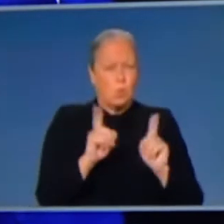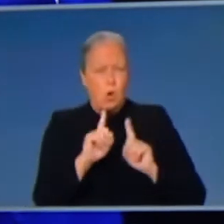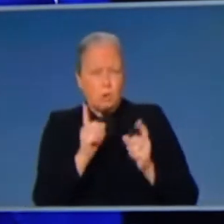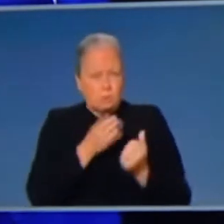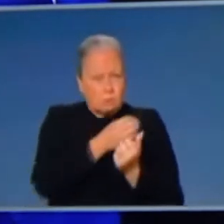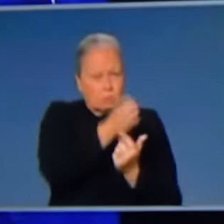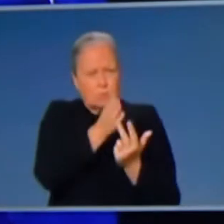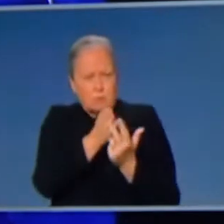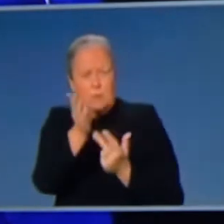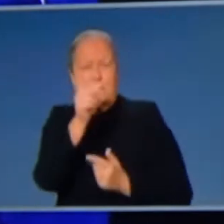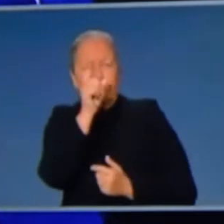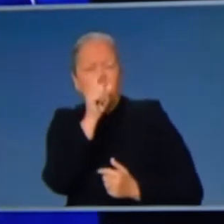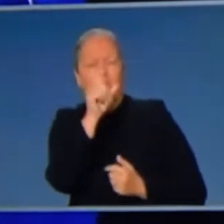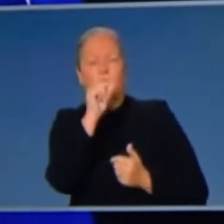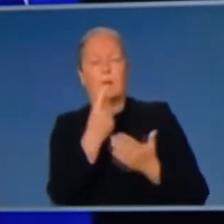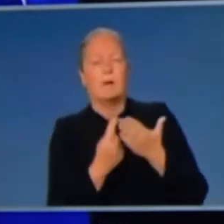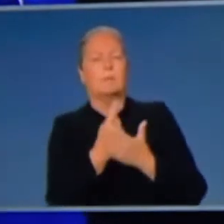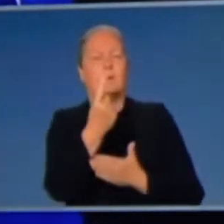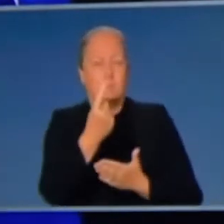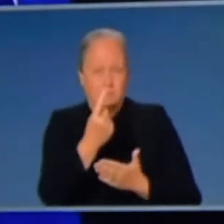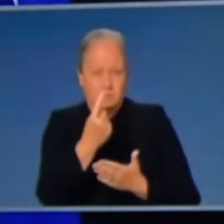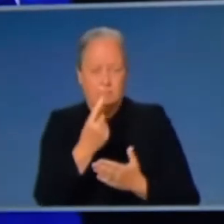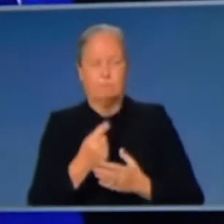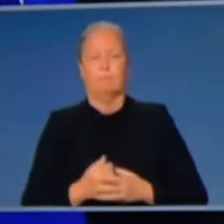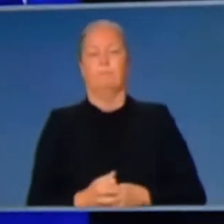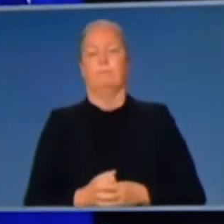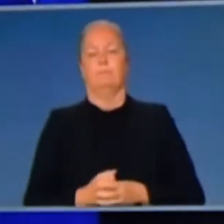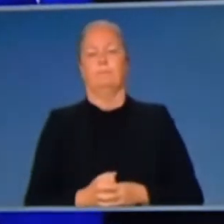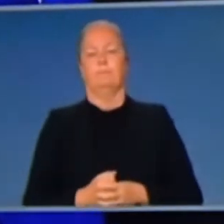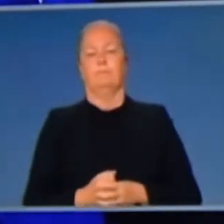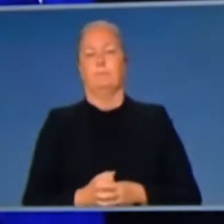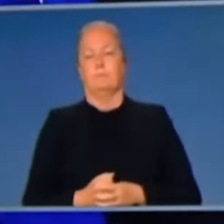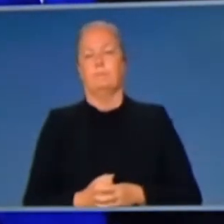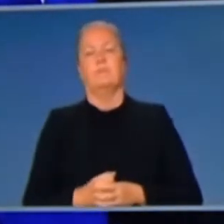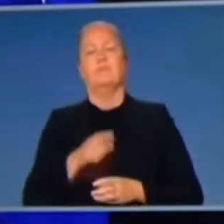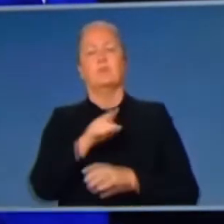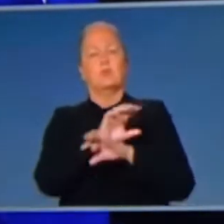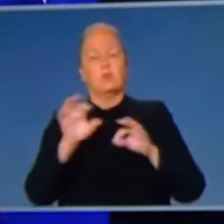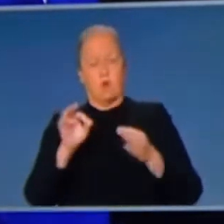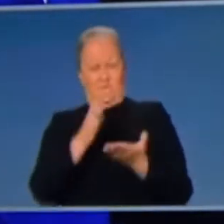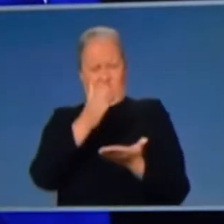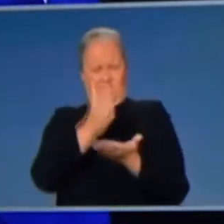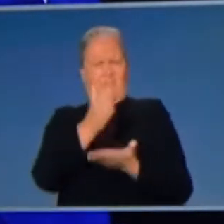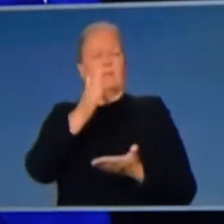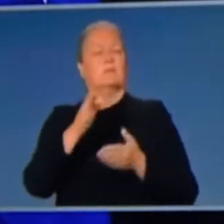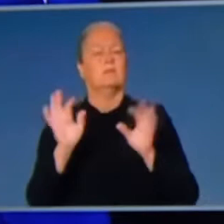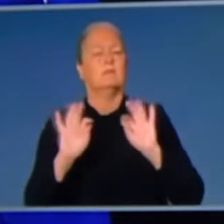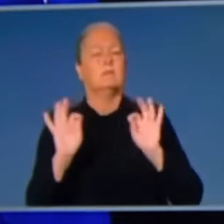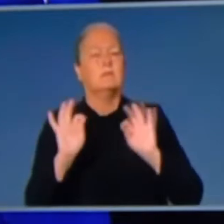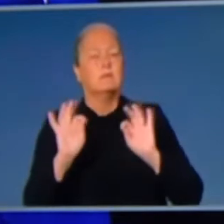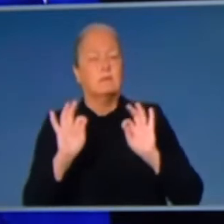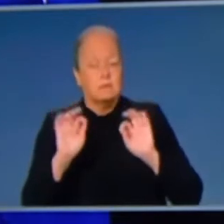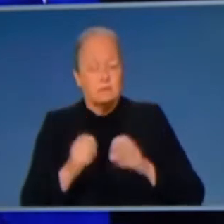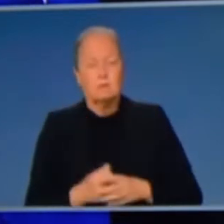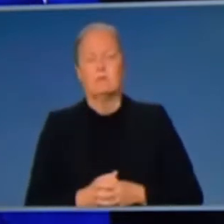not model Australian responses. The modelling does not predict